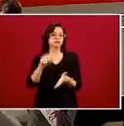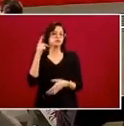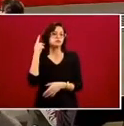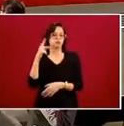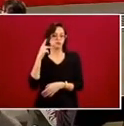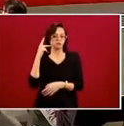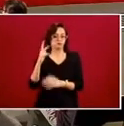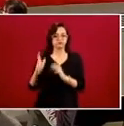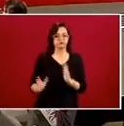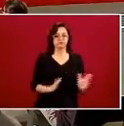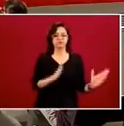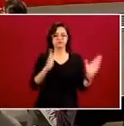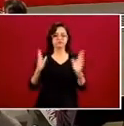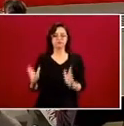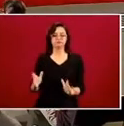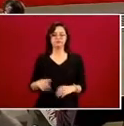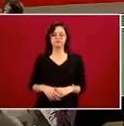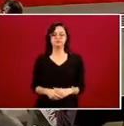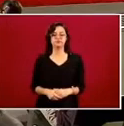Puebla.